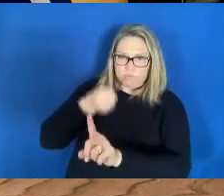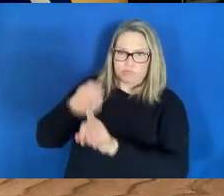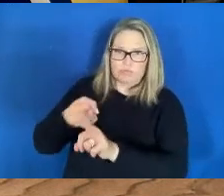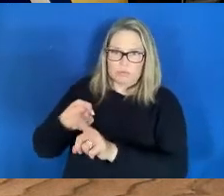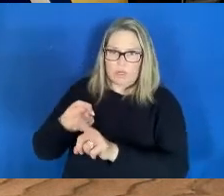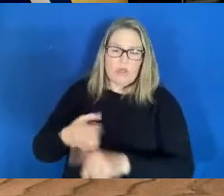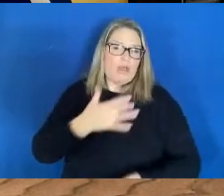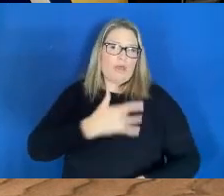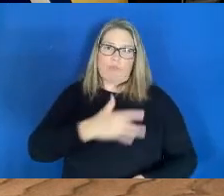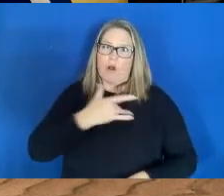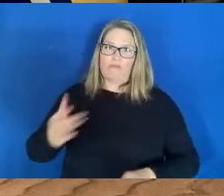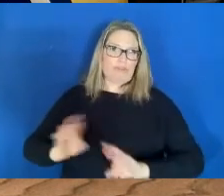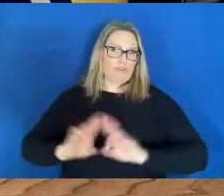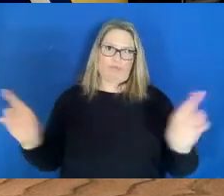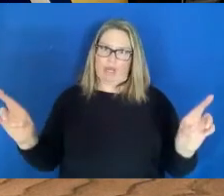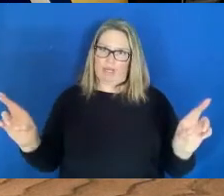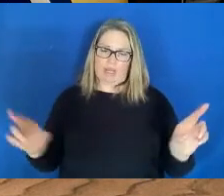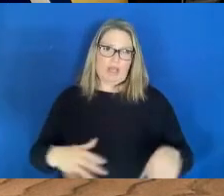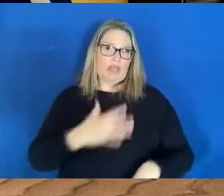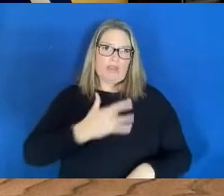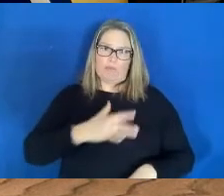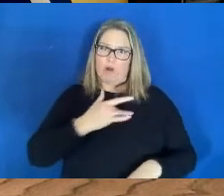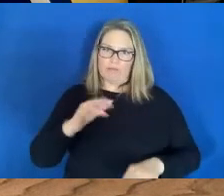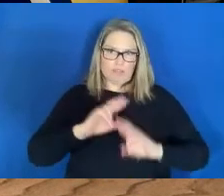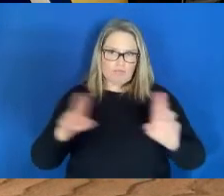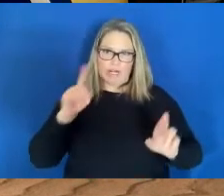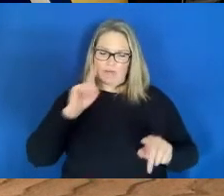ready to be able to assist. So.